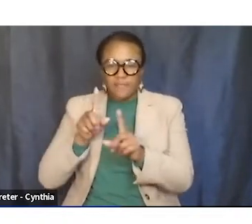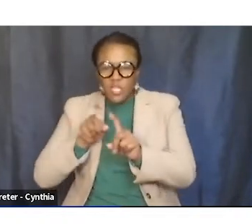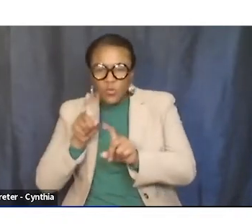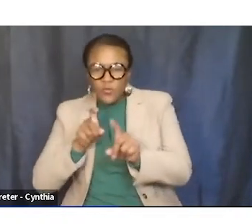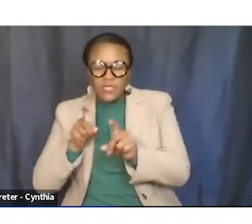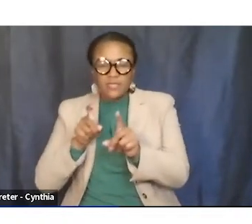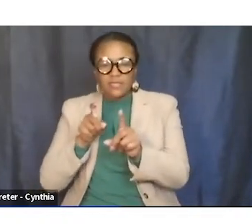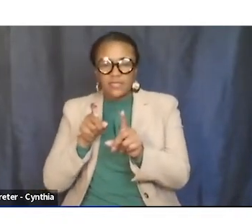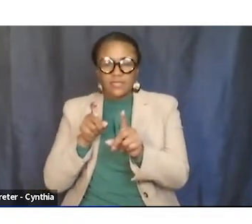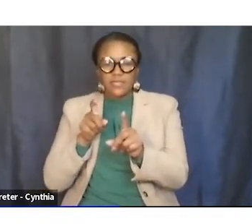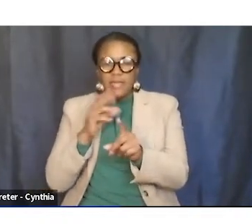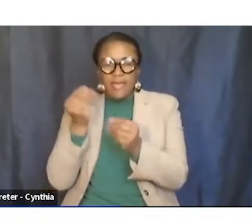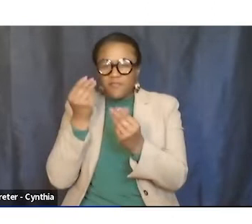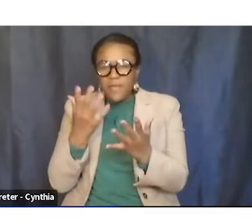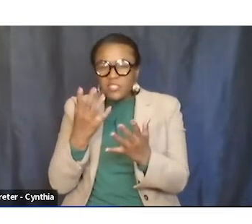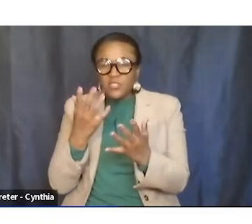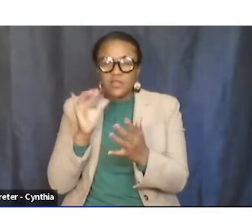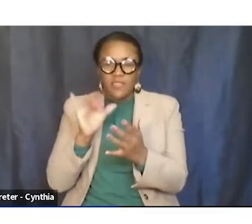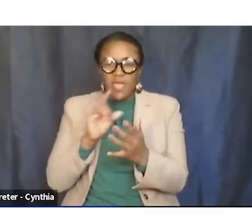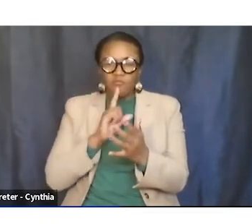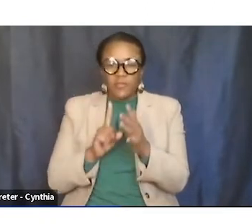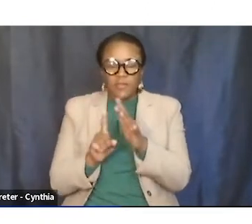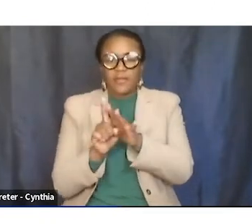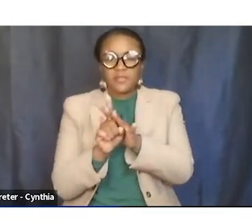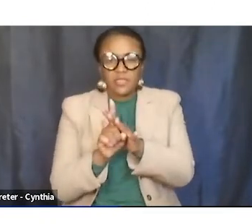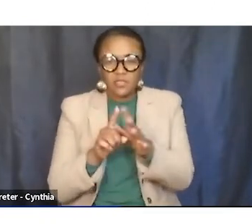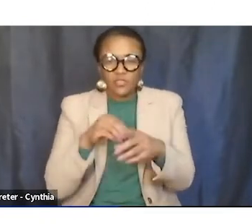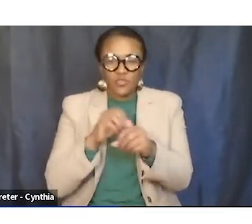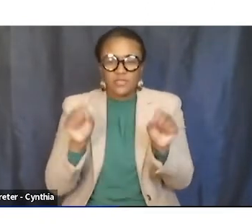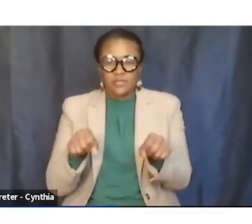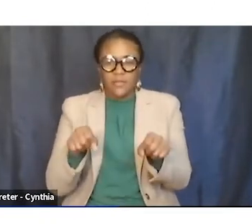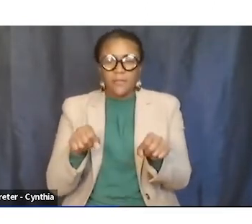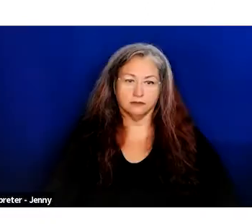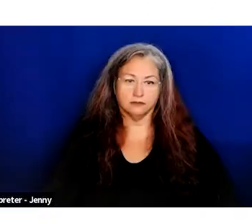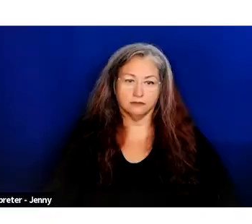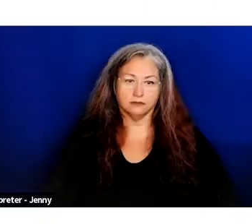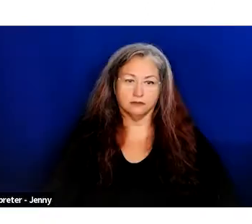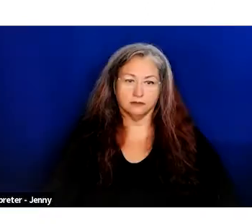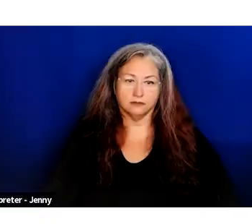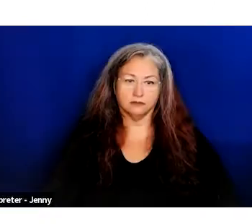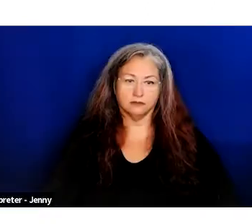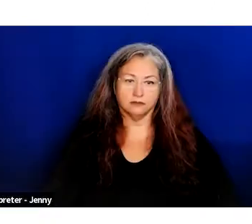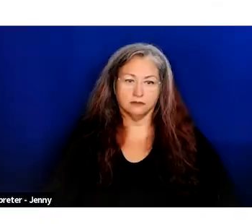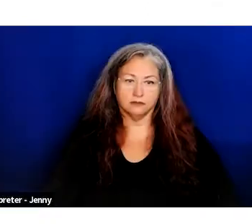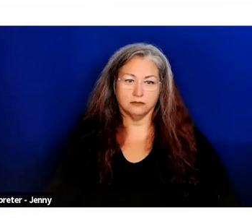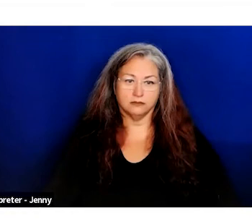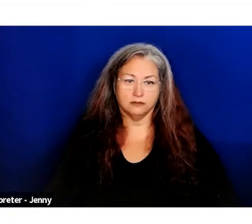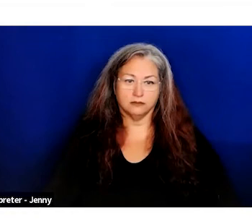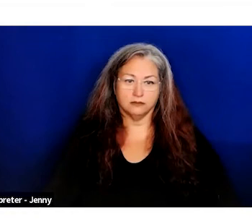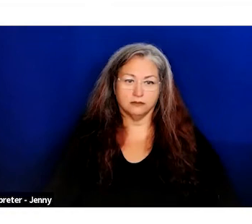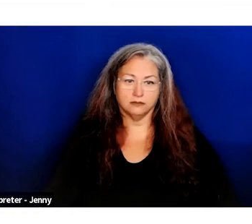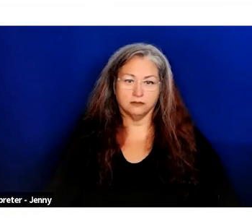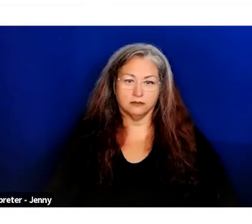inquiries and information that comes into a system. And sometimes they come so fast